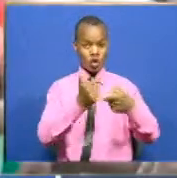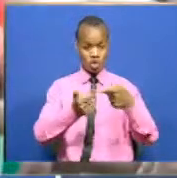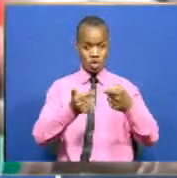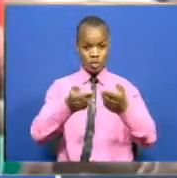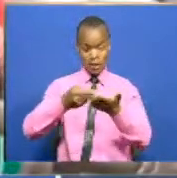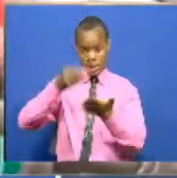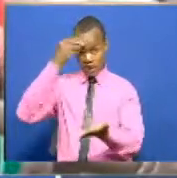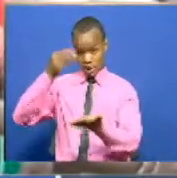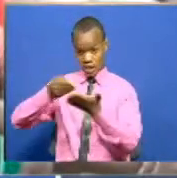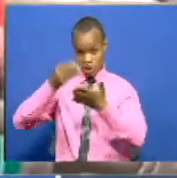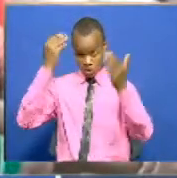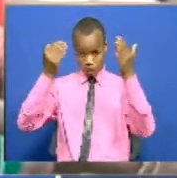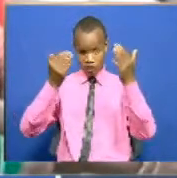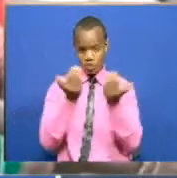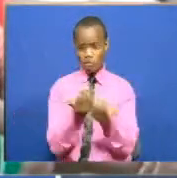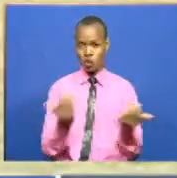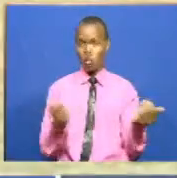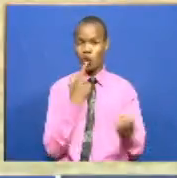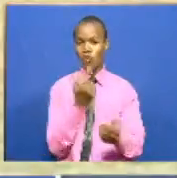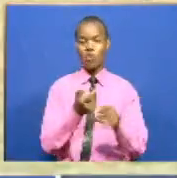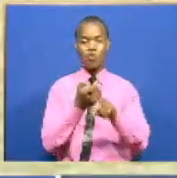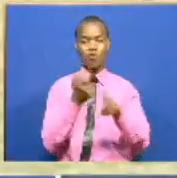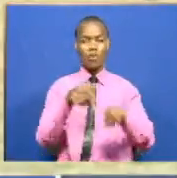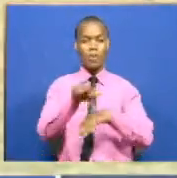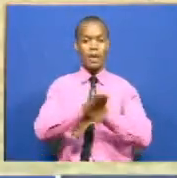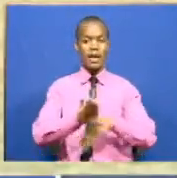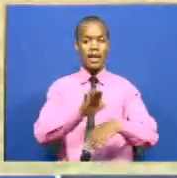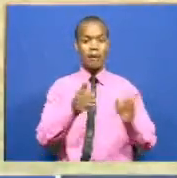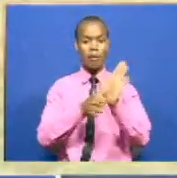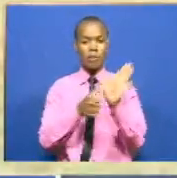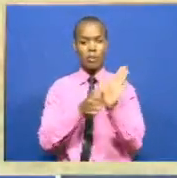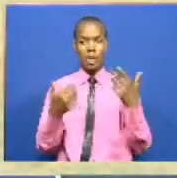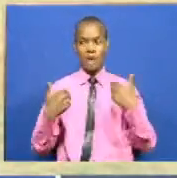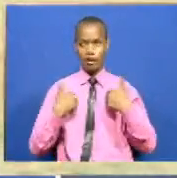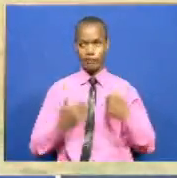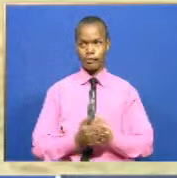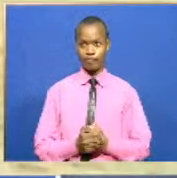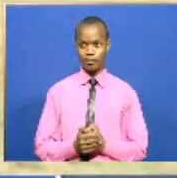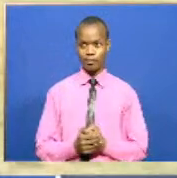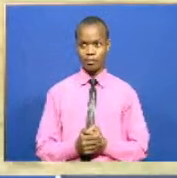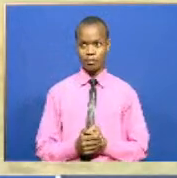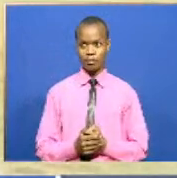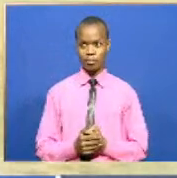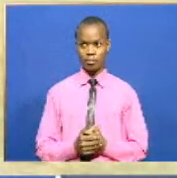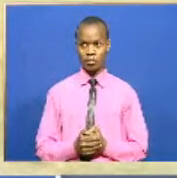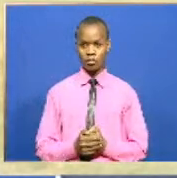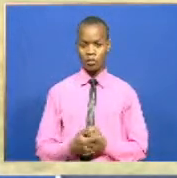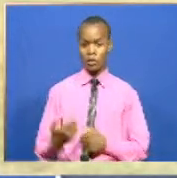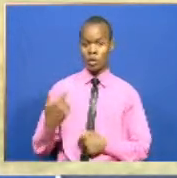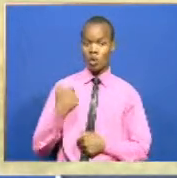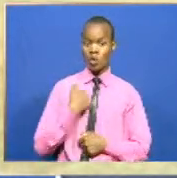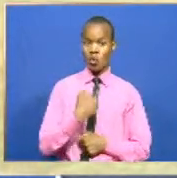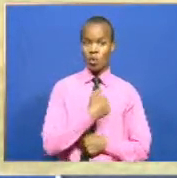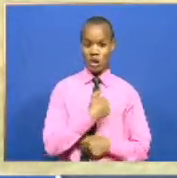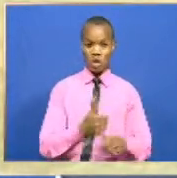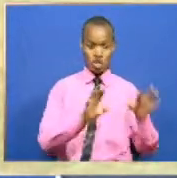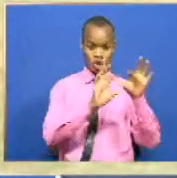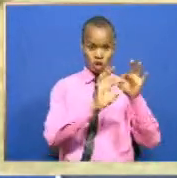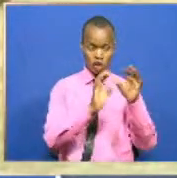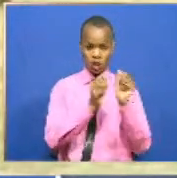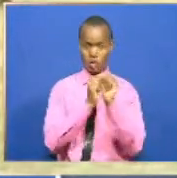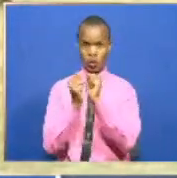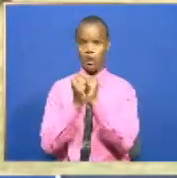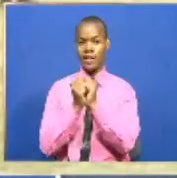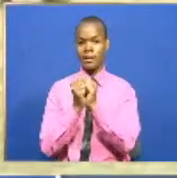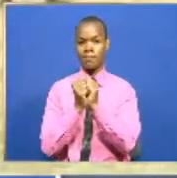who hail from disaster-prone areas. Coming together at early age, mixing, being together, being educated